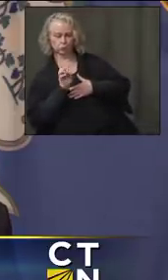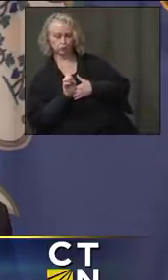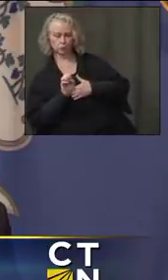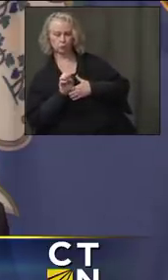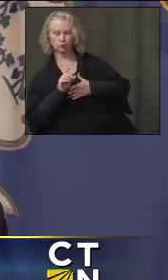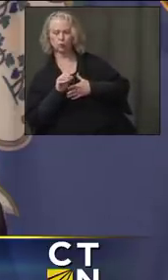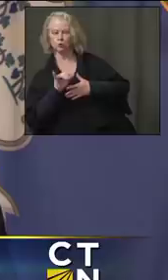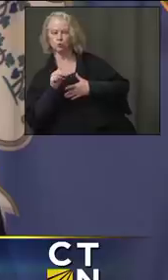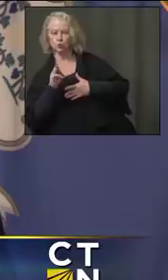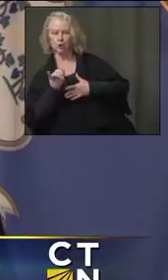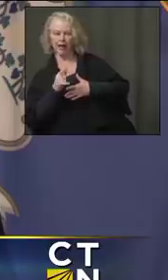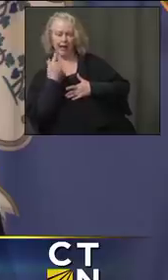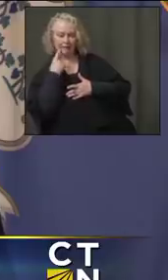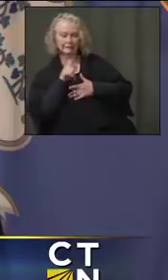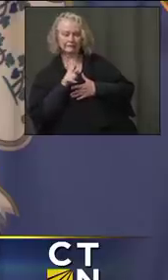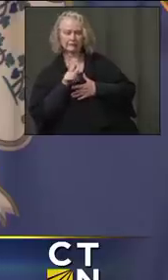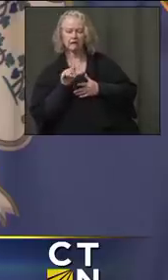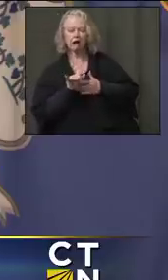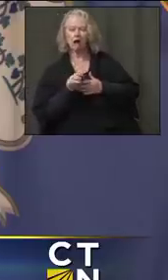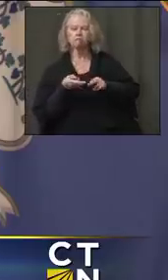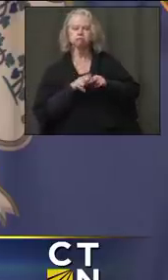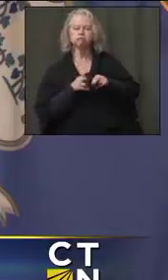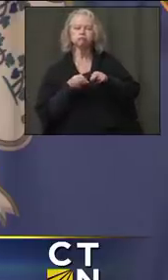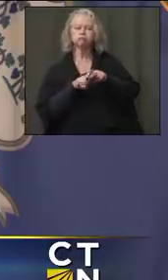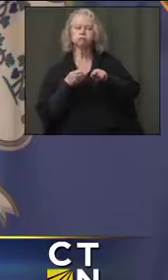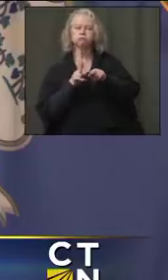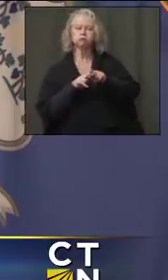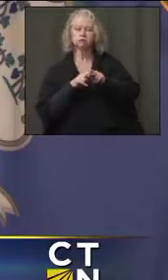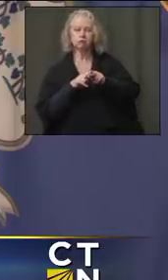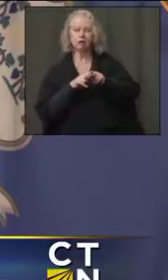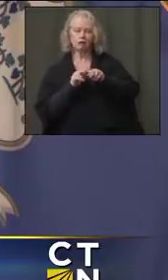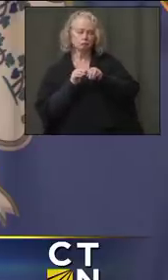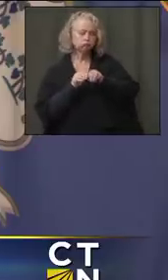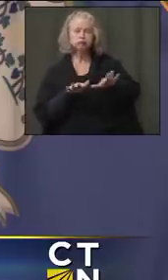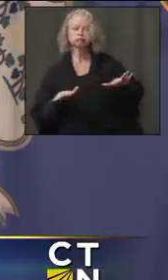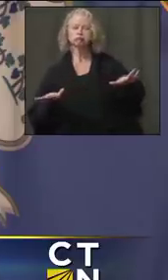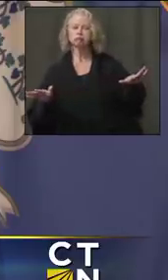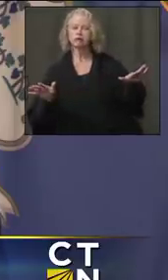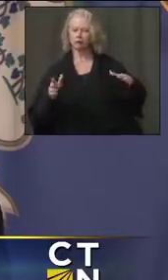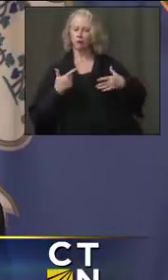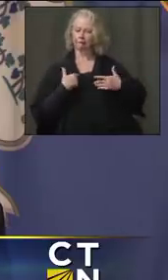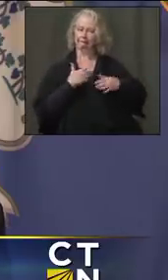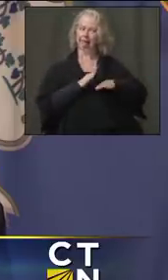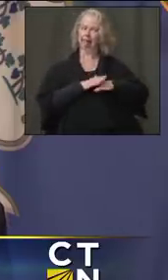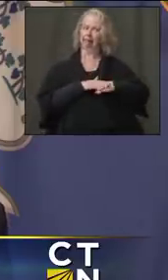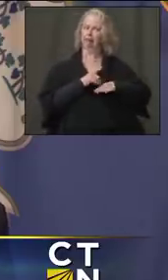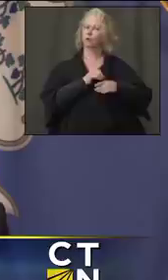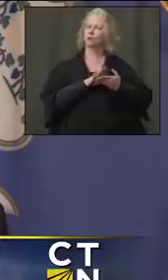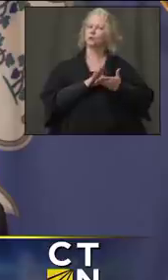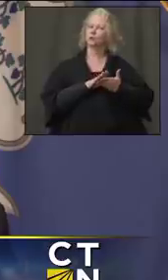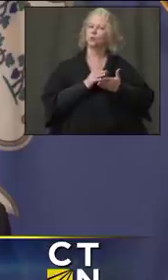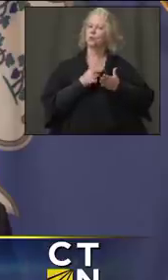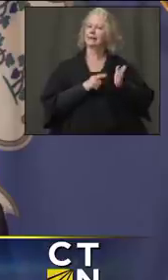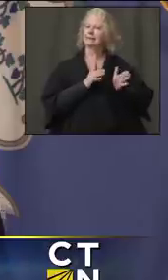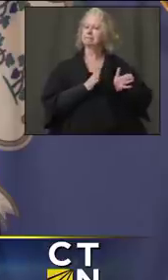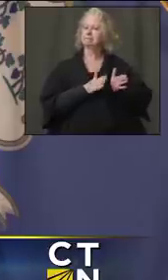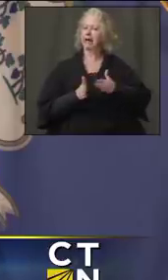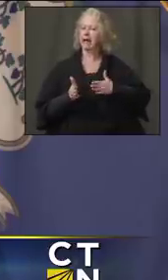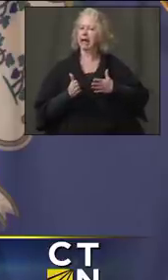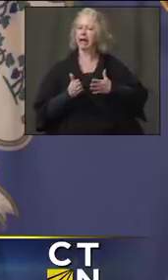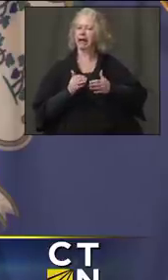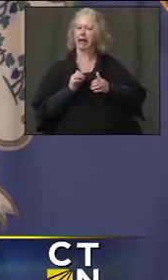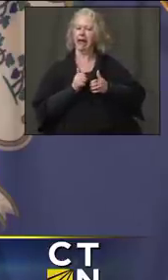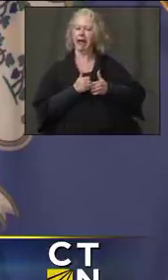another flare-up, we see a resurgence, we gave advice to our schools. What is your backup plan? Colleges, how do you